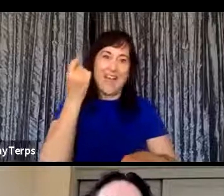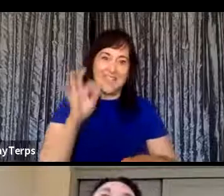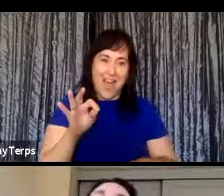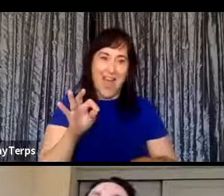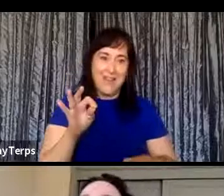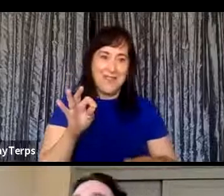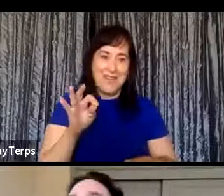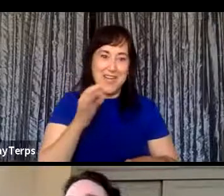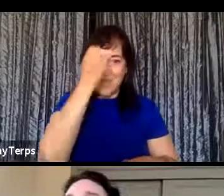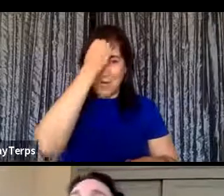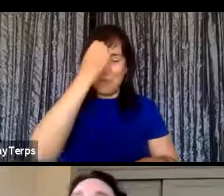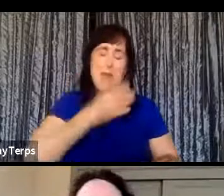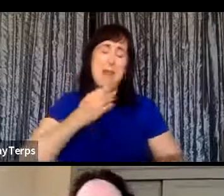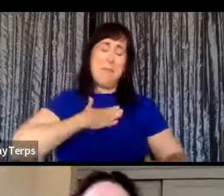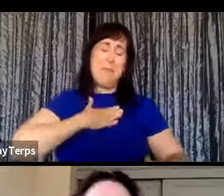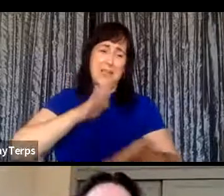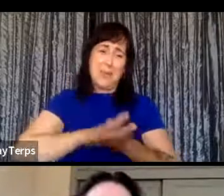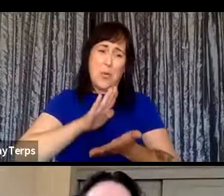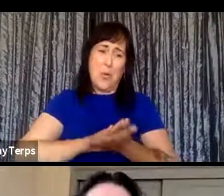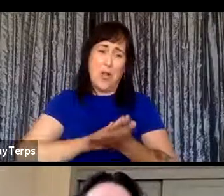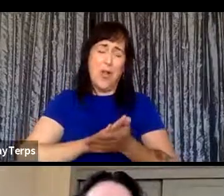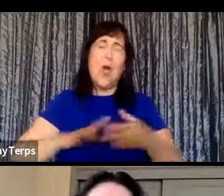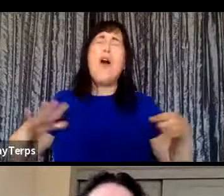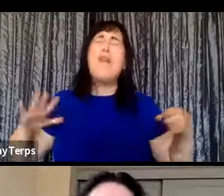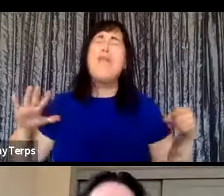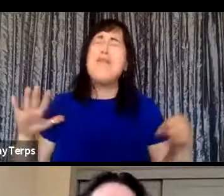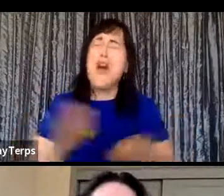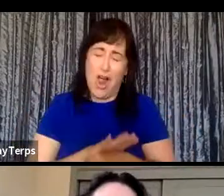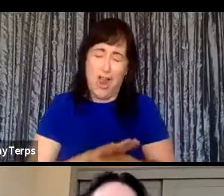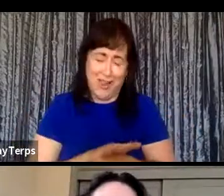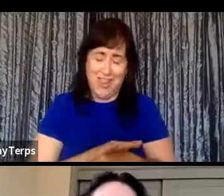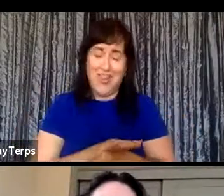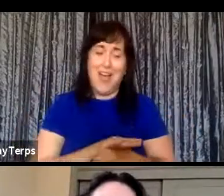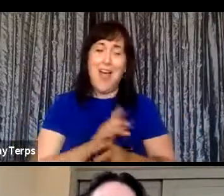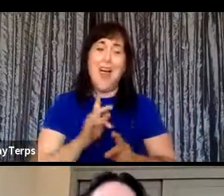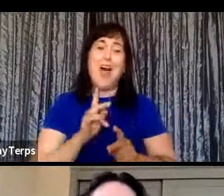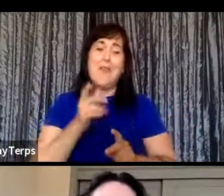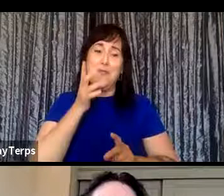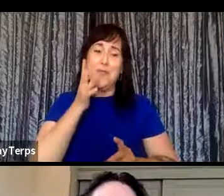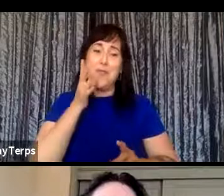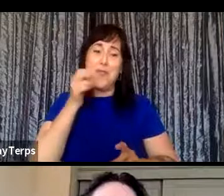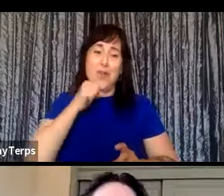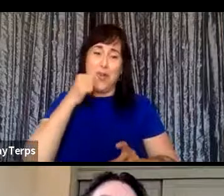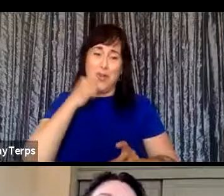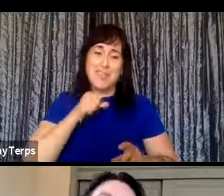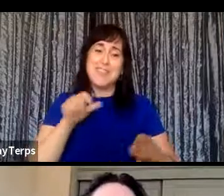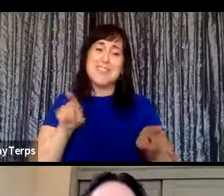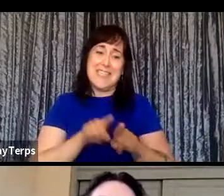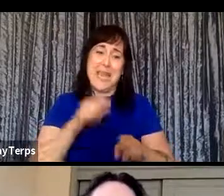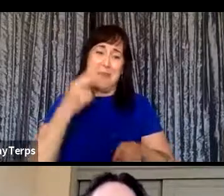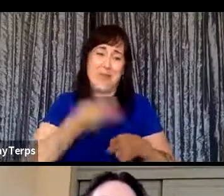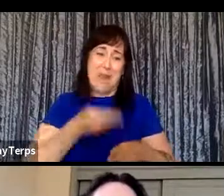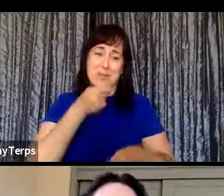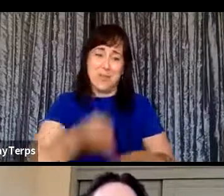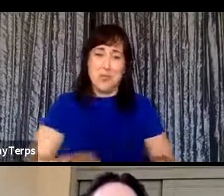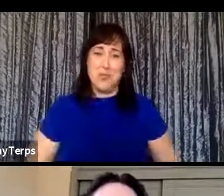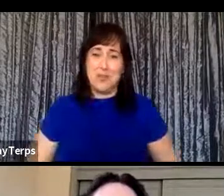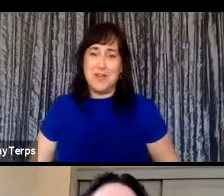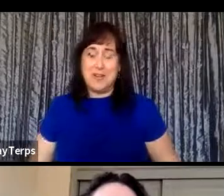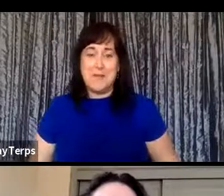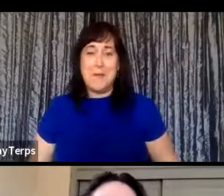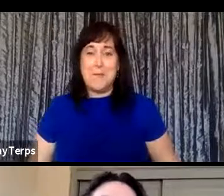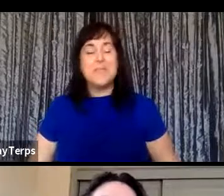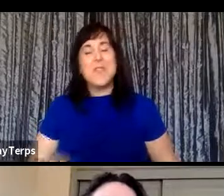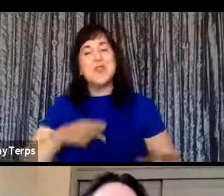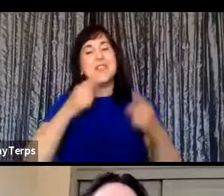Siobhans. So like, it's not a problem, not a problem. We lived in the same places, you know. That there was a famous saying